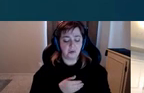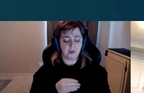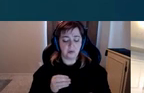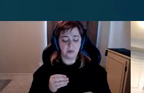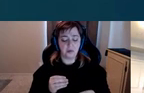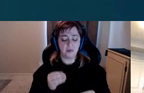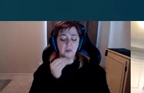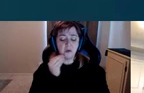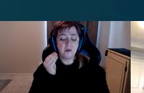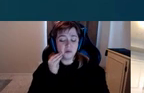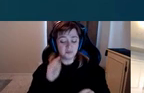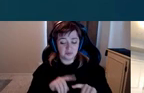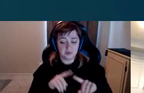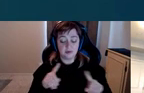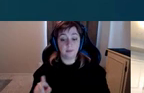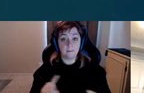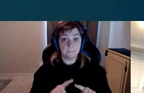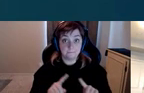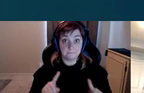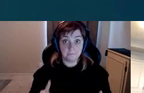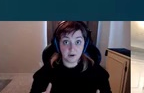the fact that we were so different.